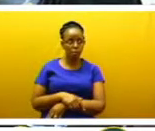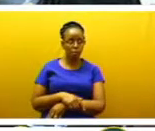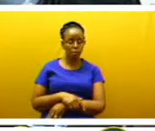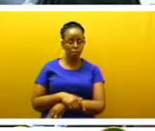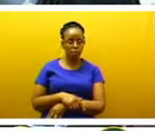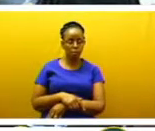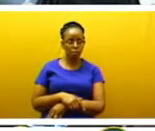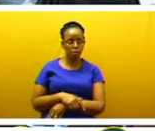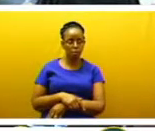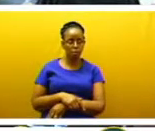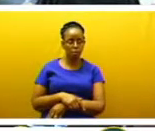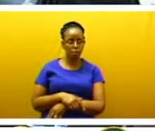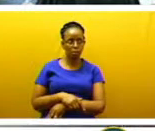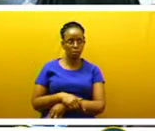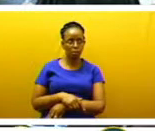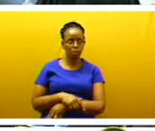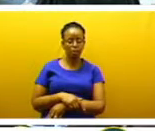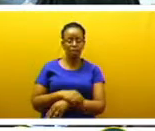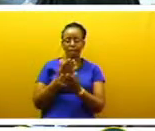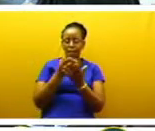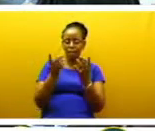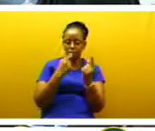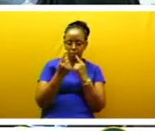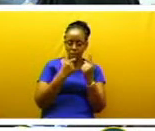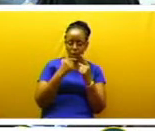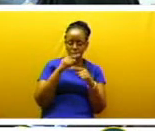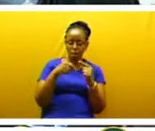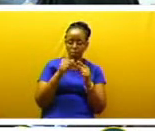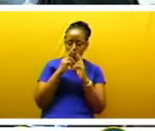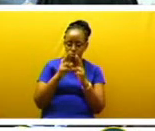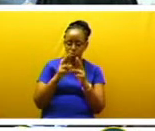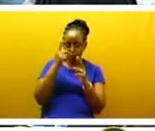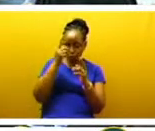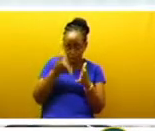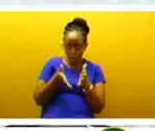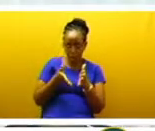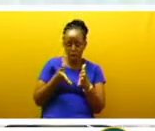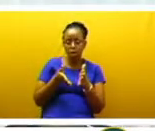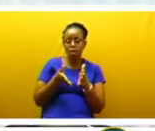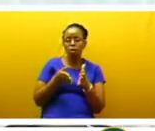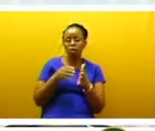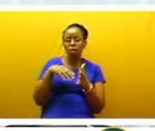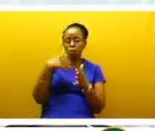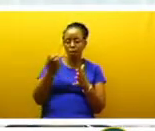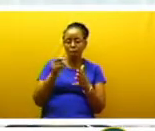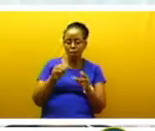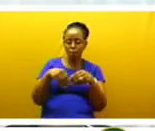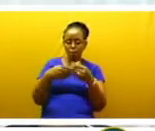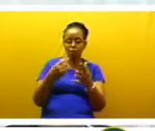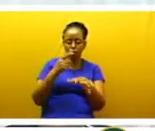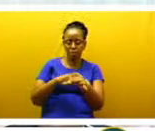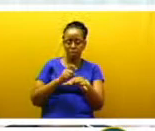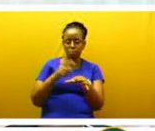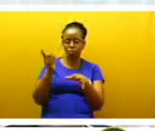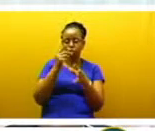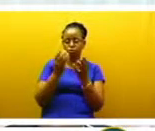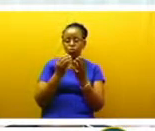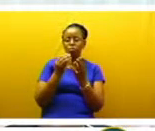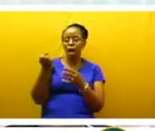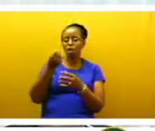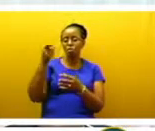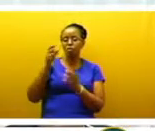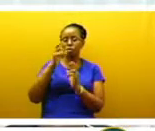any conversation about the report at this stage. Okay. We will allow you time to deal with the report.